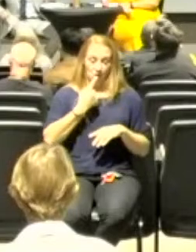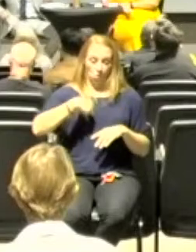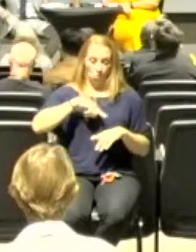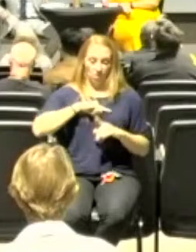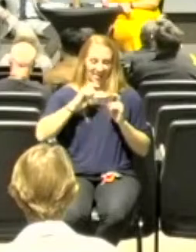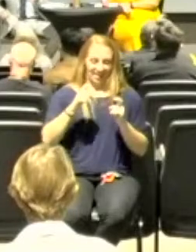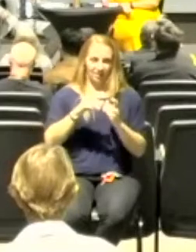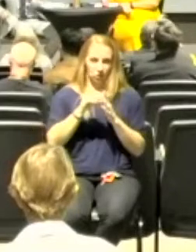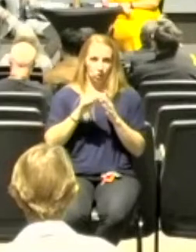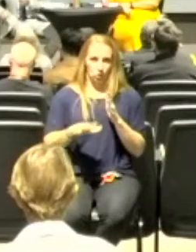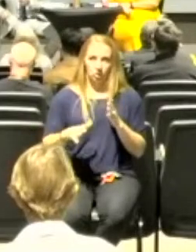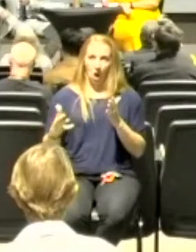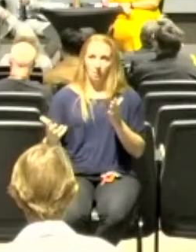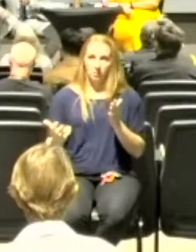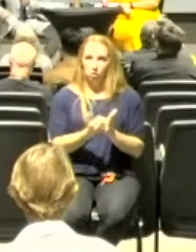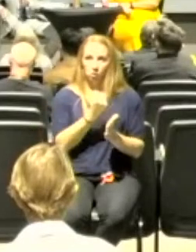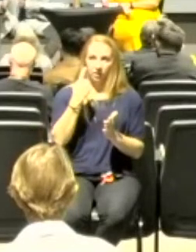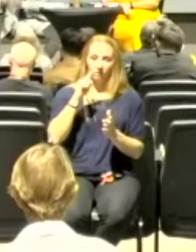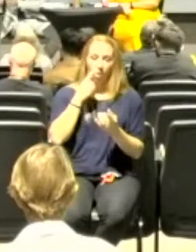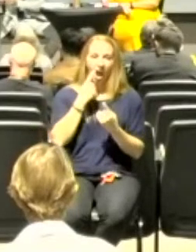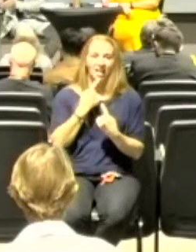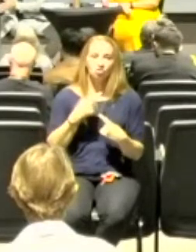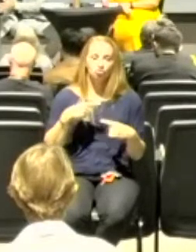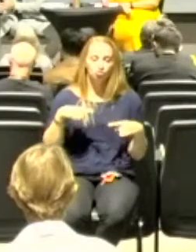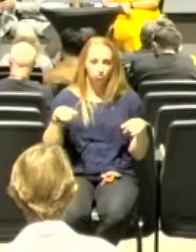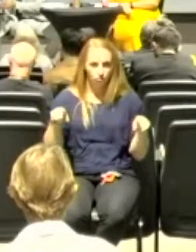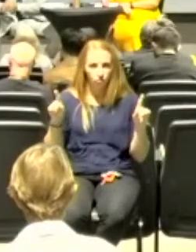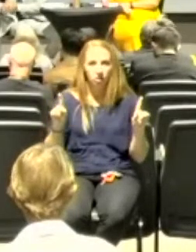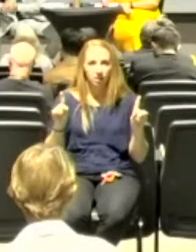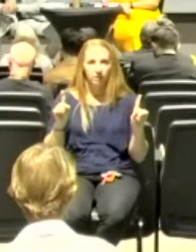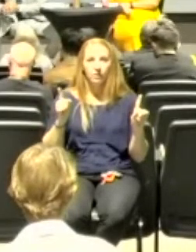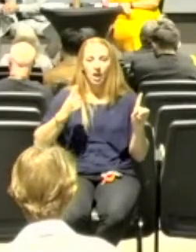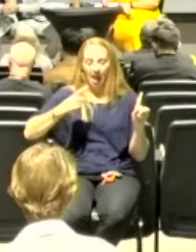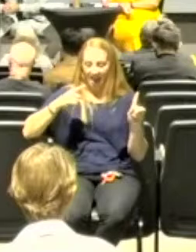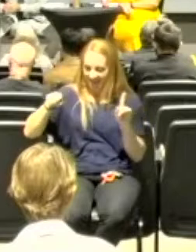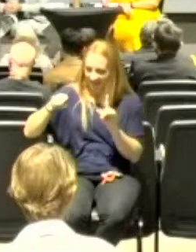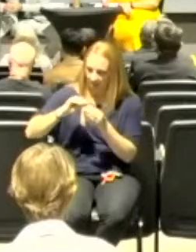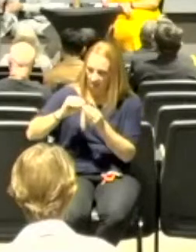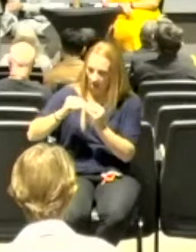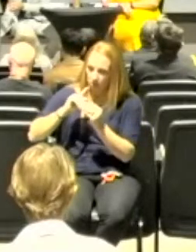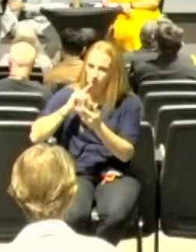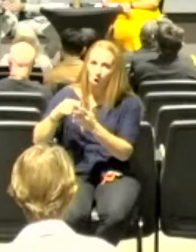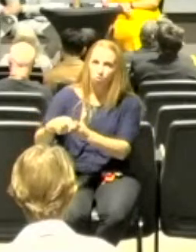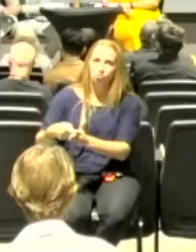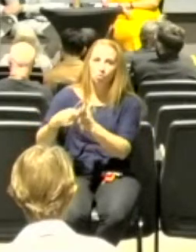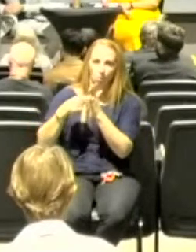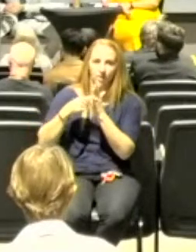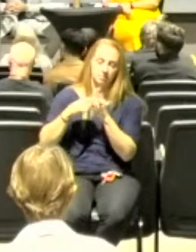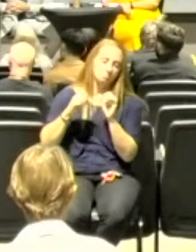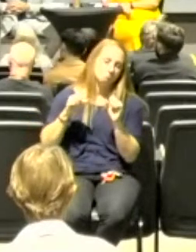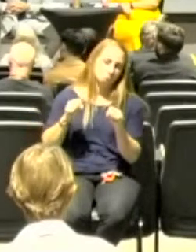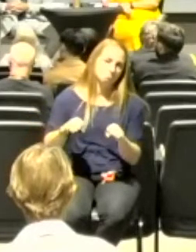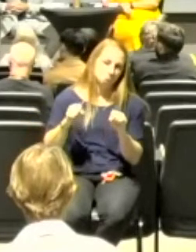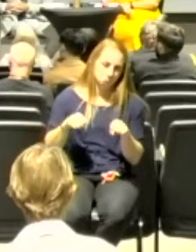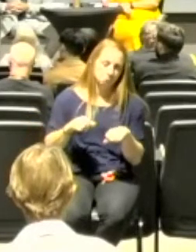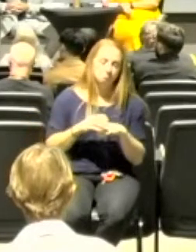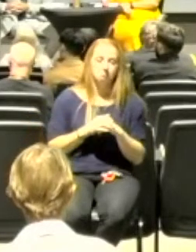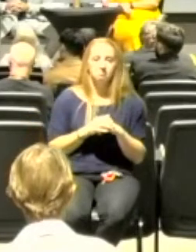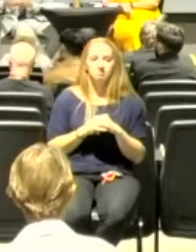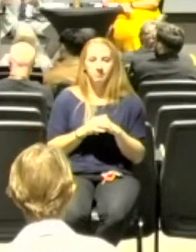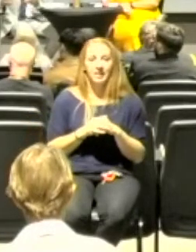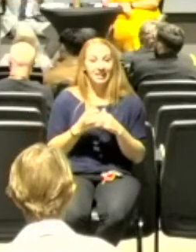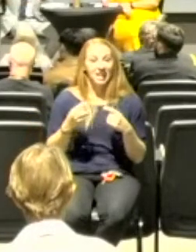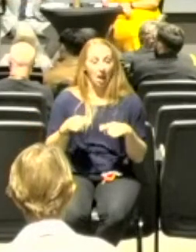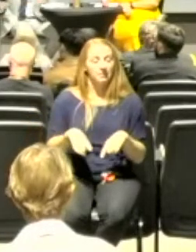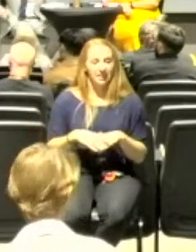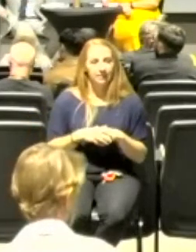opportunity to achieve at their highest possible level. We're seeing that in some of those numbers and my data nerdiness and Sandeep data nerdiness, that